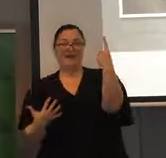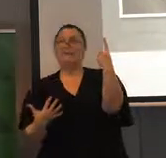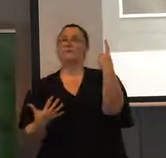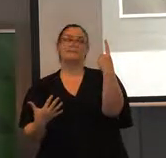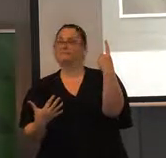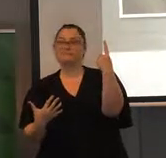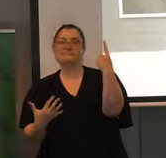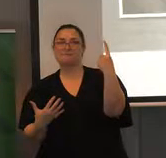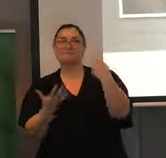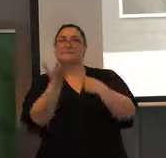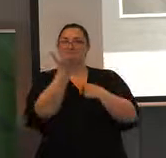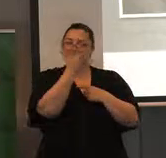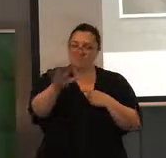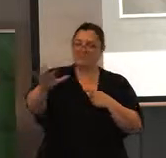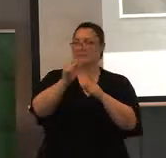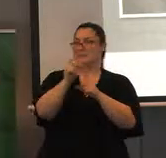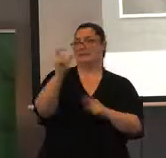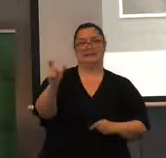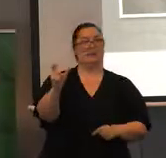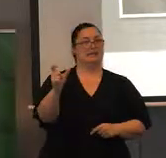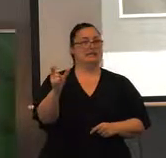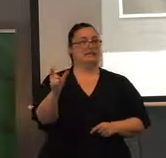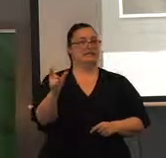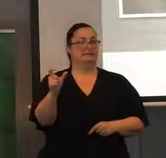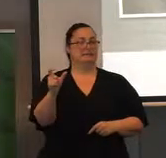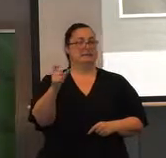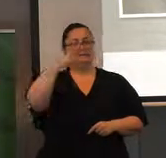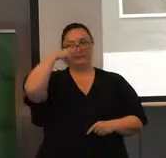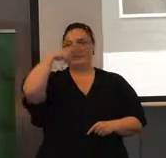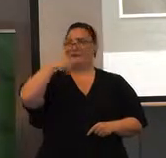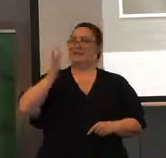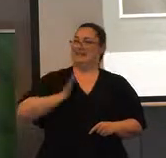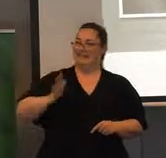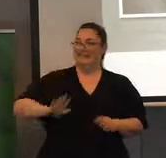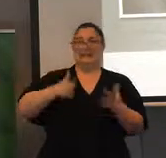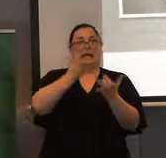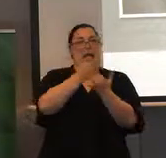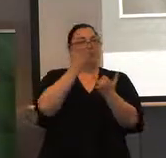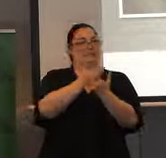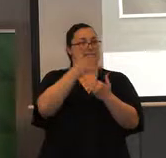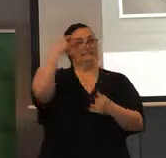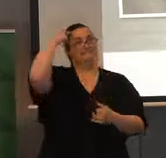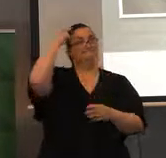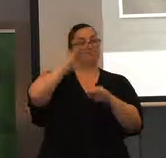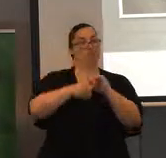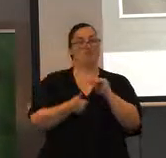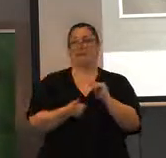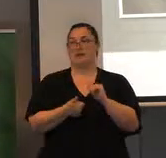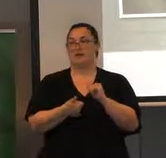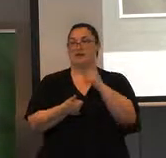actually closer to 50% of the population require some accessibility considerations in a